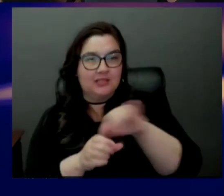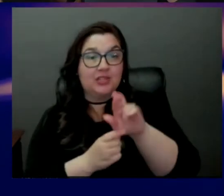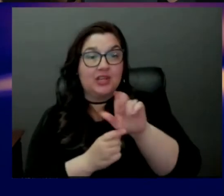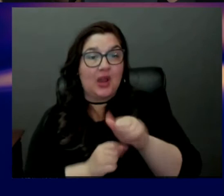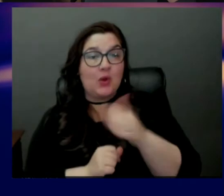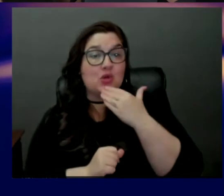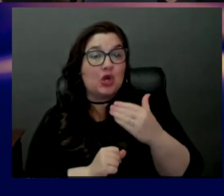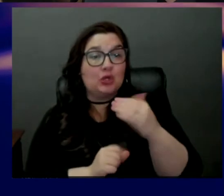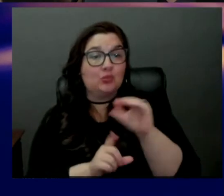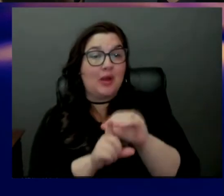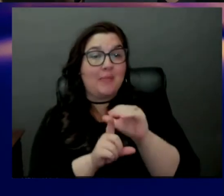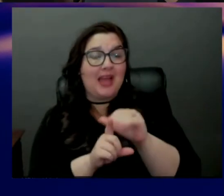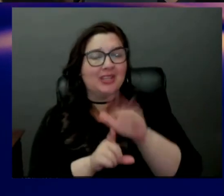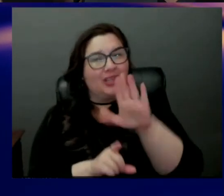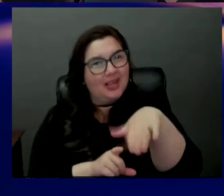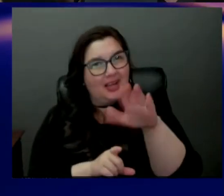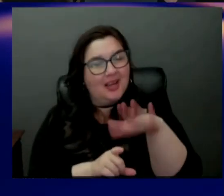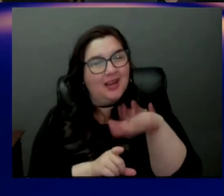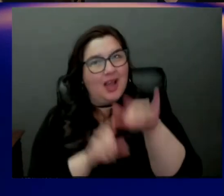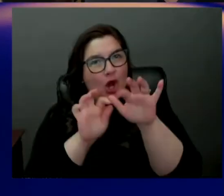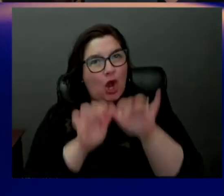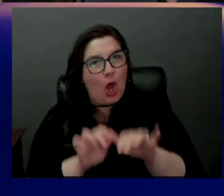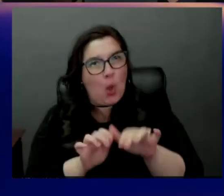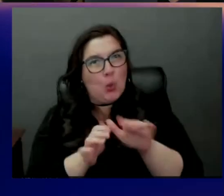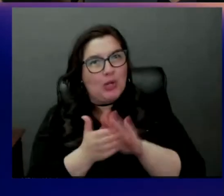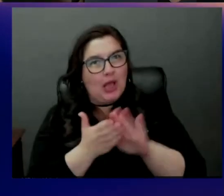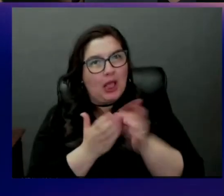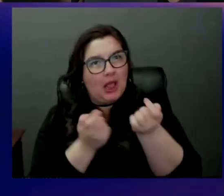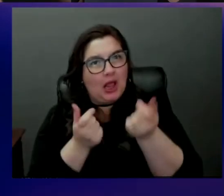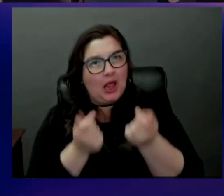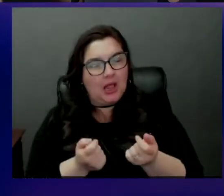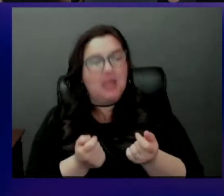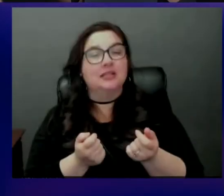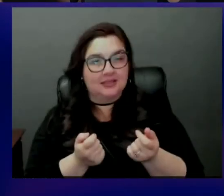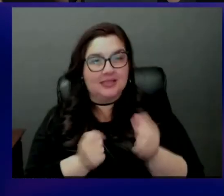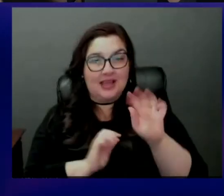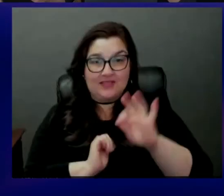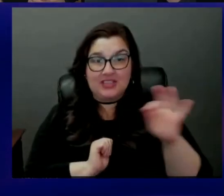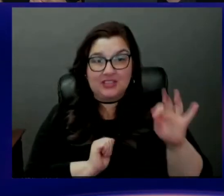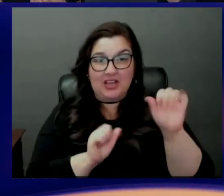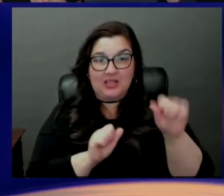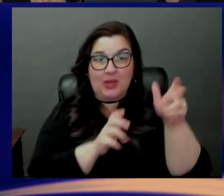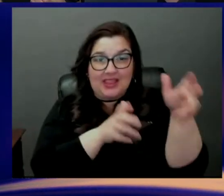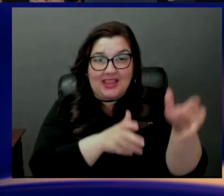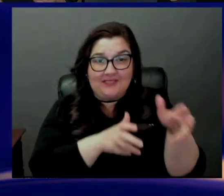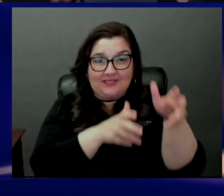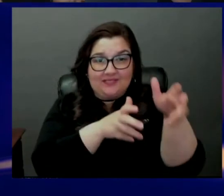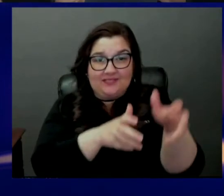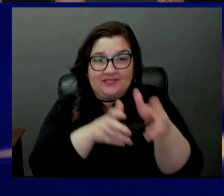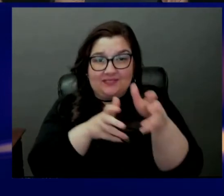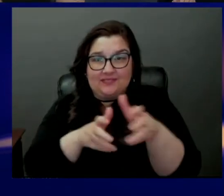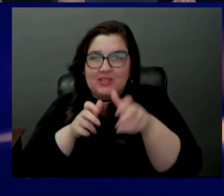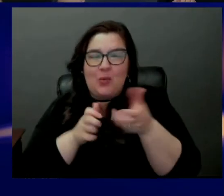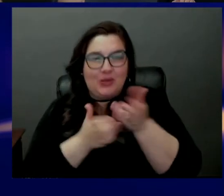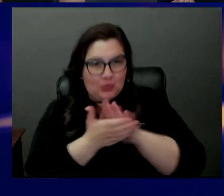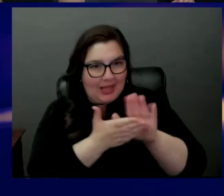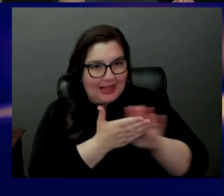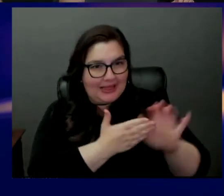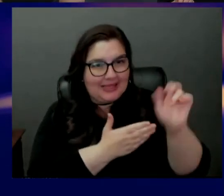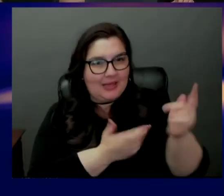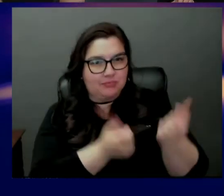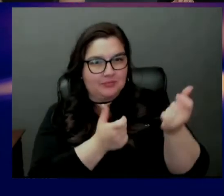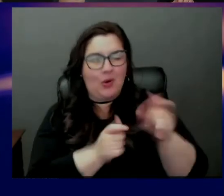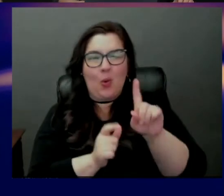code. Oh, nice. One problem with feature flags is you can leave a lot of stale flags around, and you want to be able to clean that up. And let me show you one more thing inside